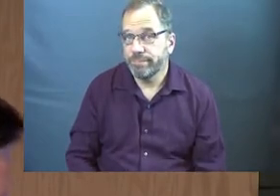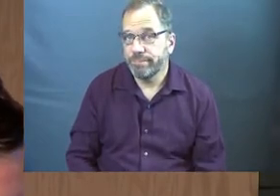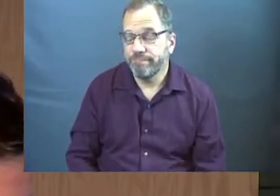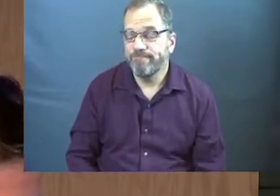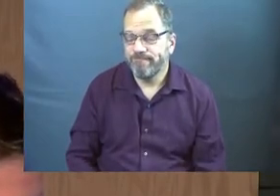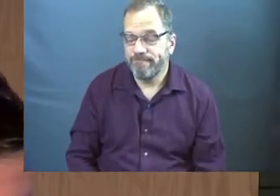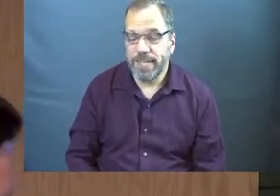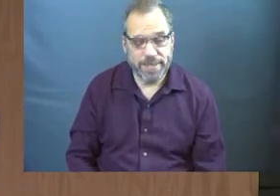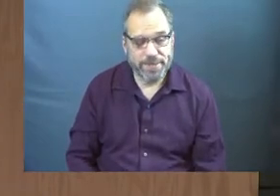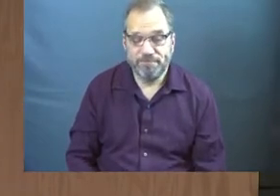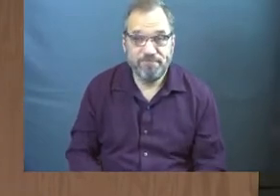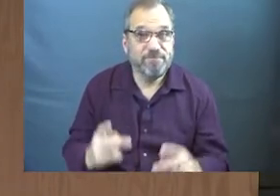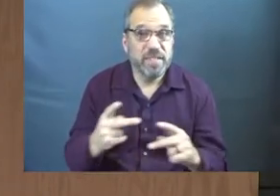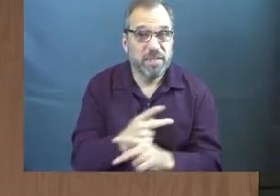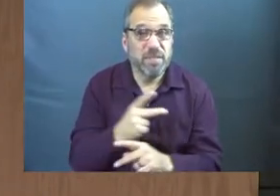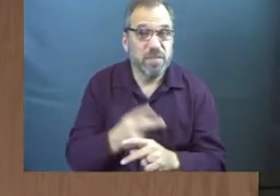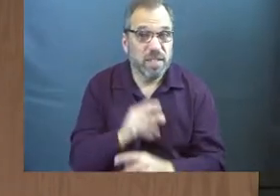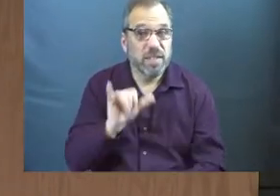We got to figure that out.